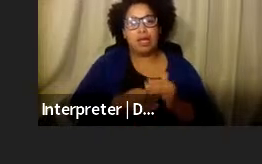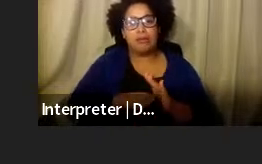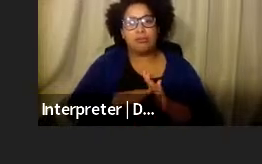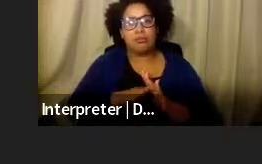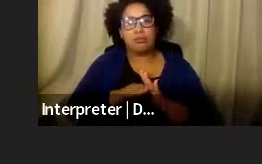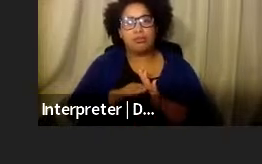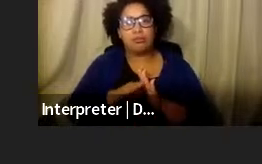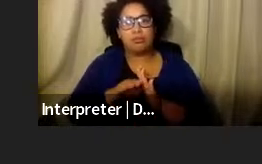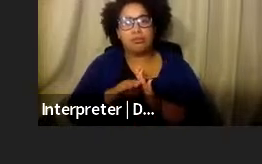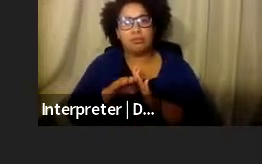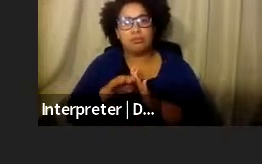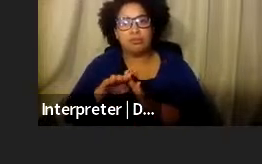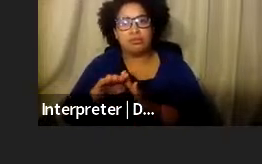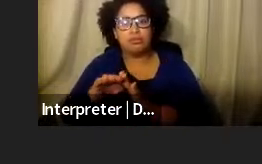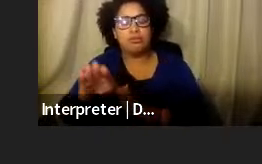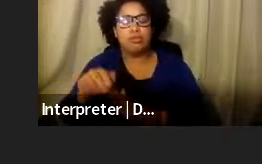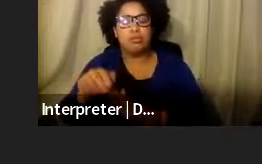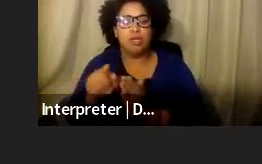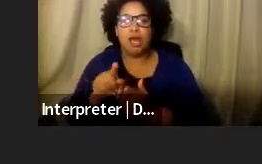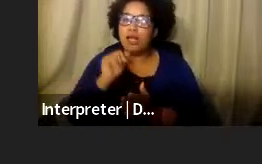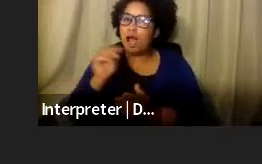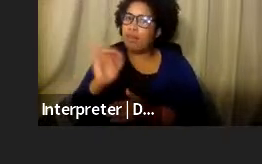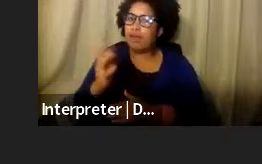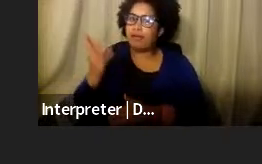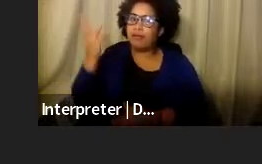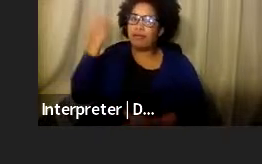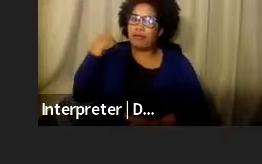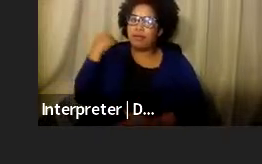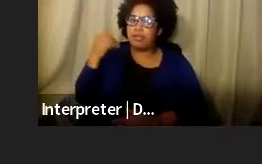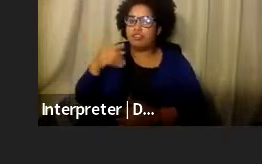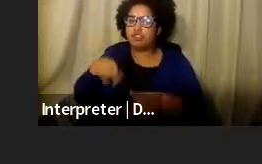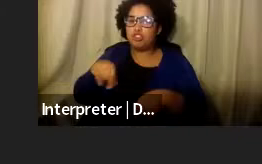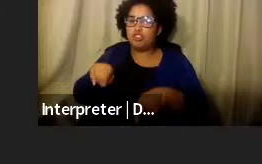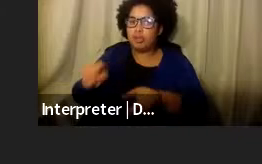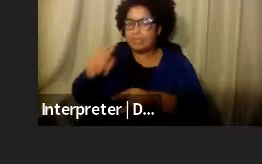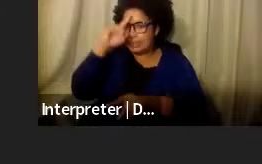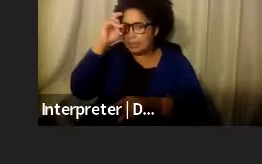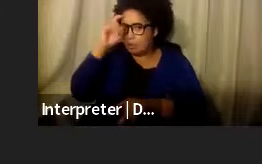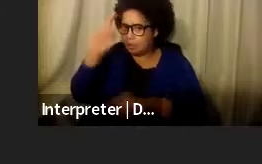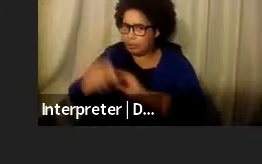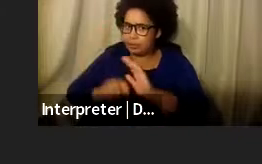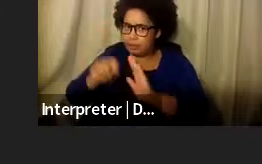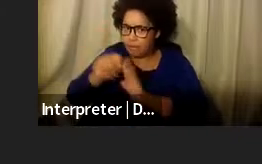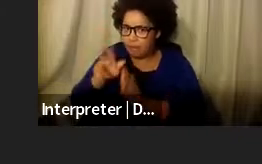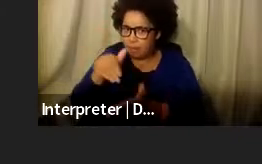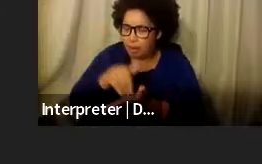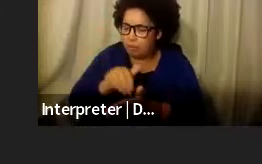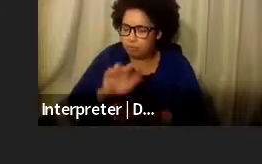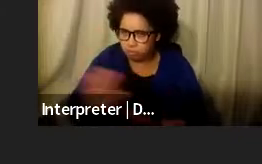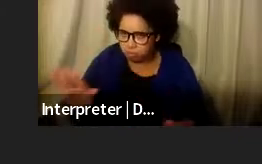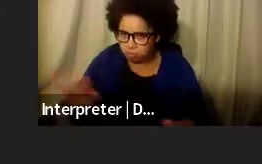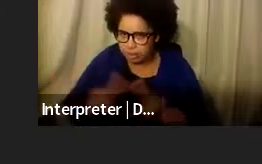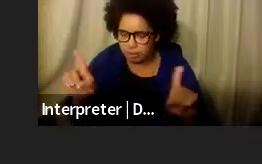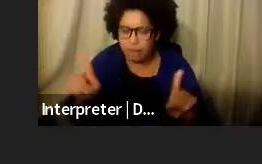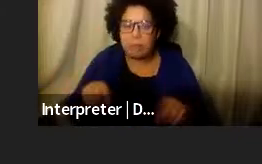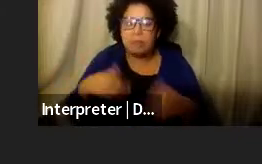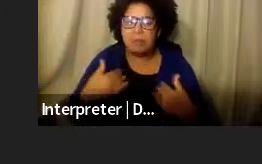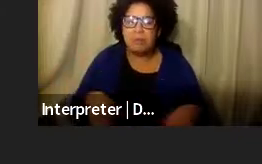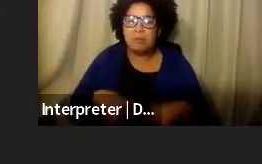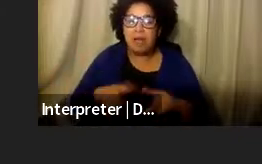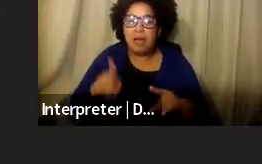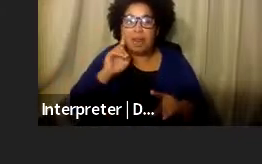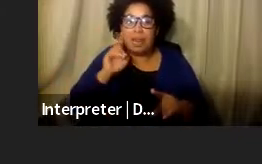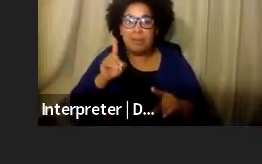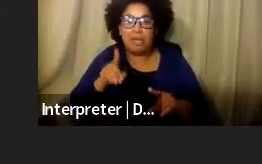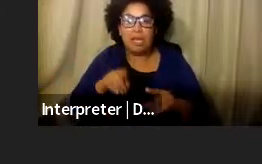several weeks, still not anywhere close to where they were in midsummer. I don't know whether this is going to be a